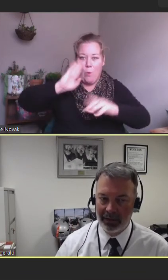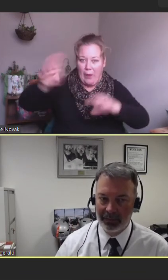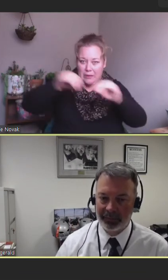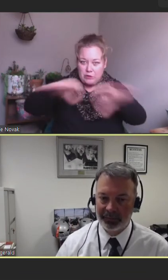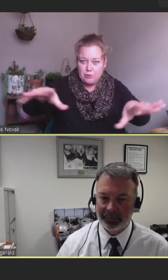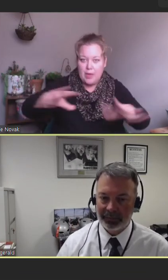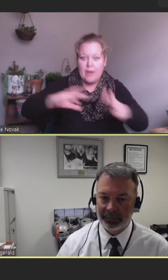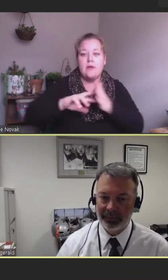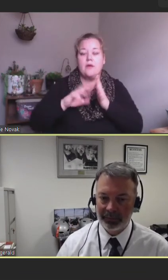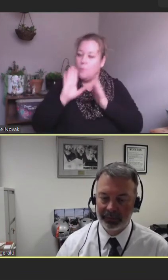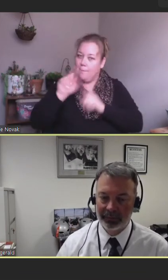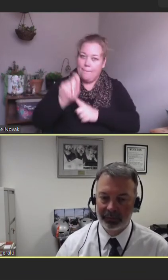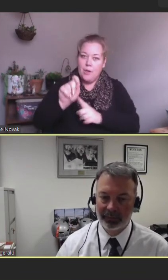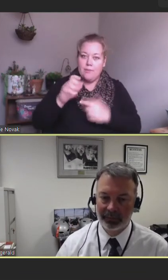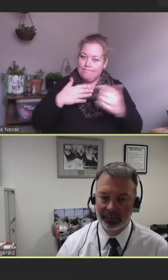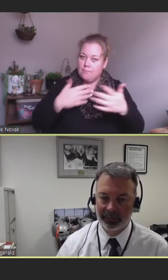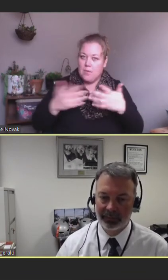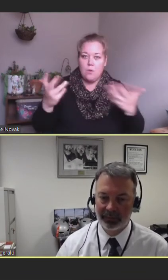that.